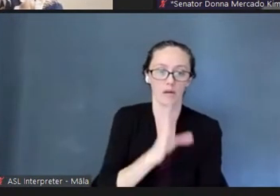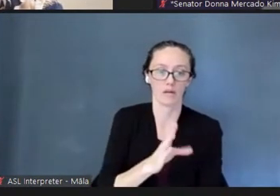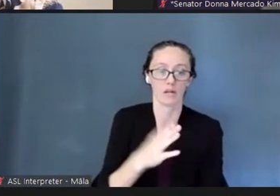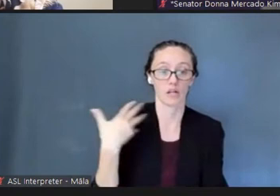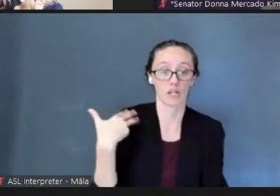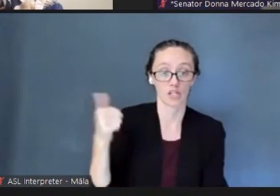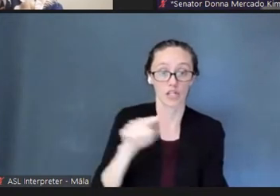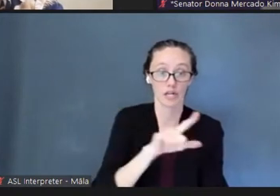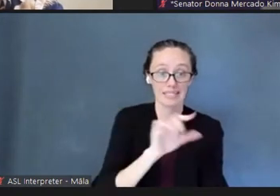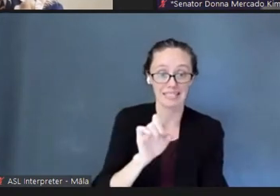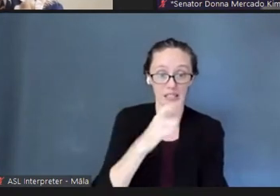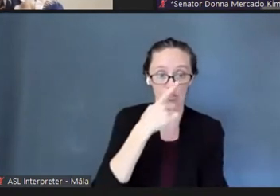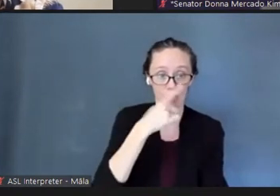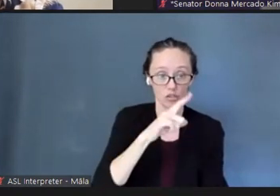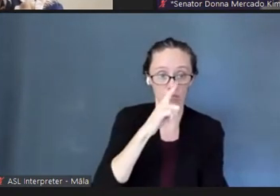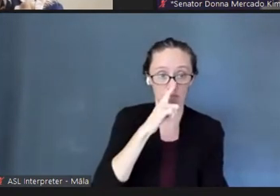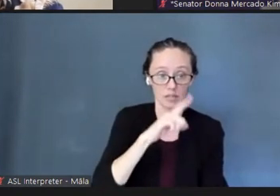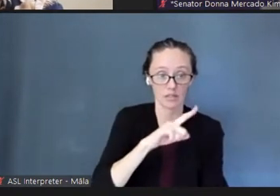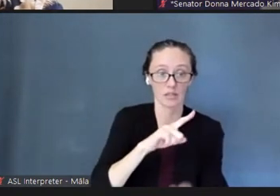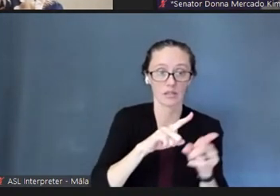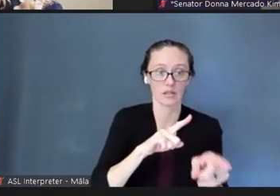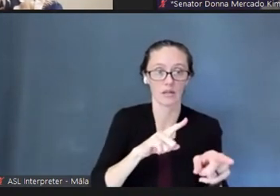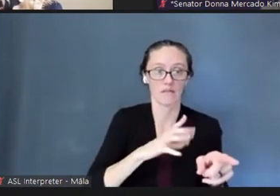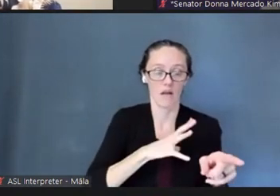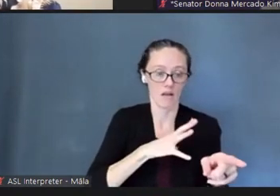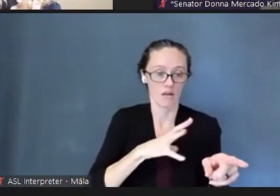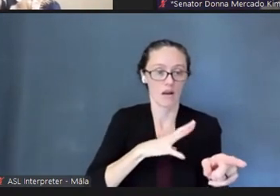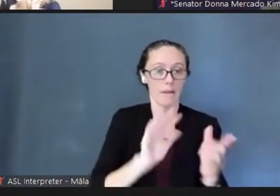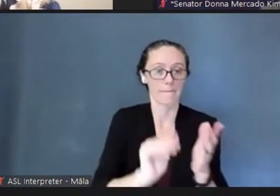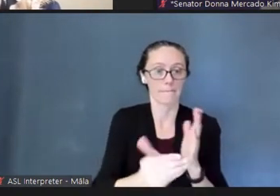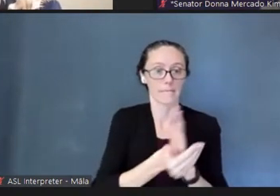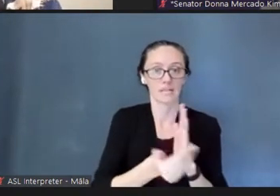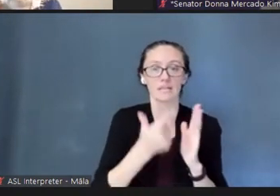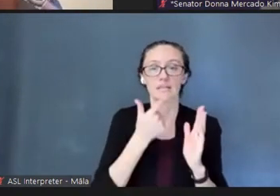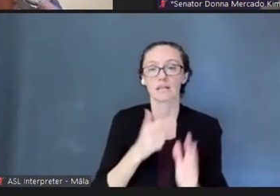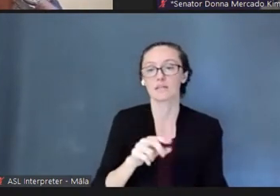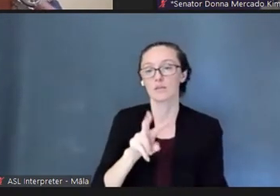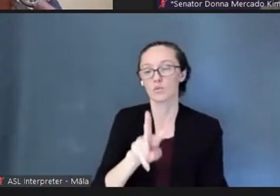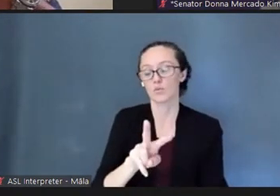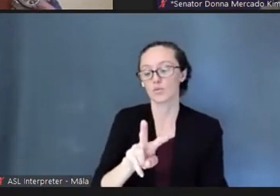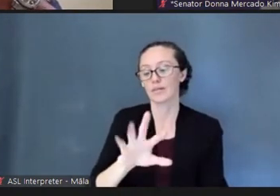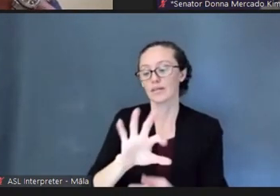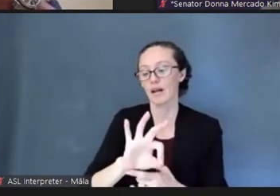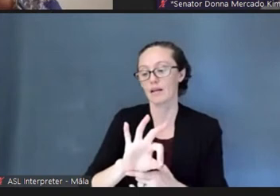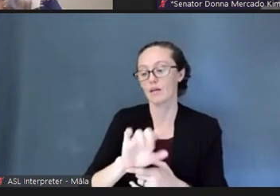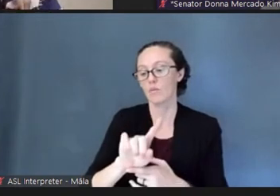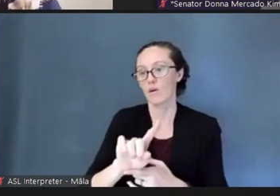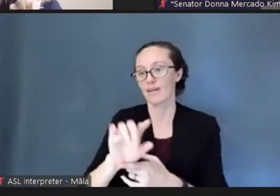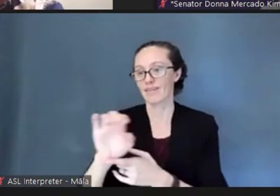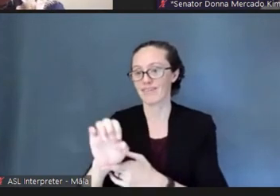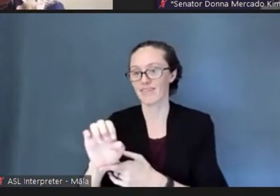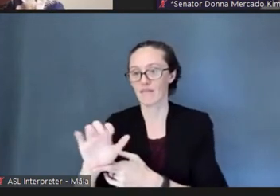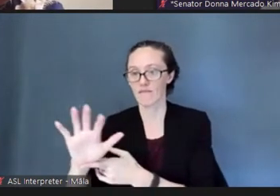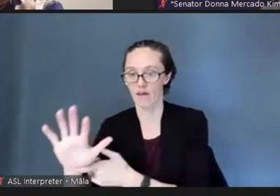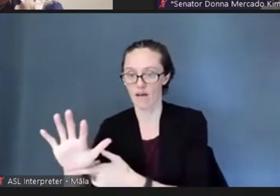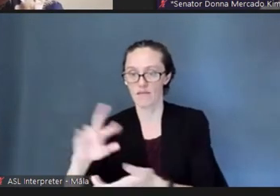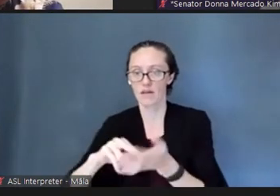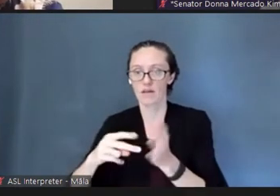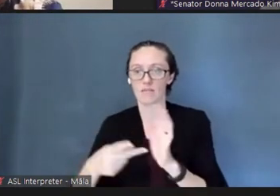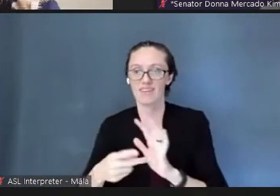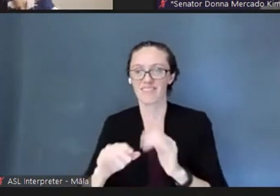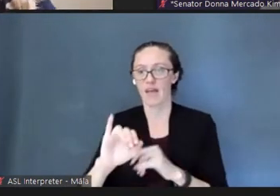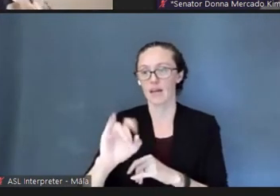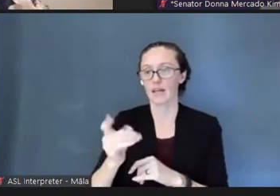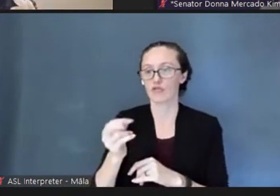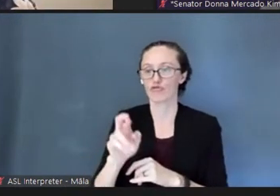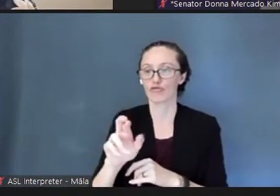Lee, would you be amenable to an amendment that said to amend 291E5 to provide ignition interlock installment and services